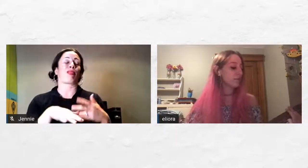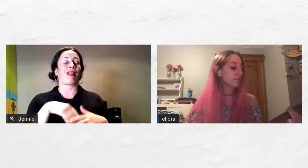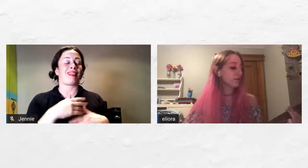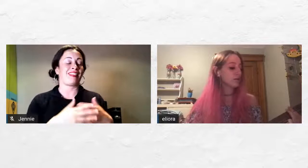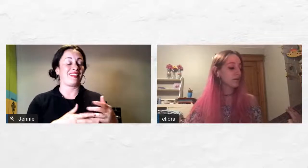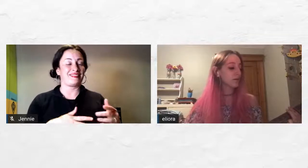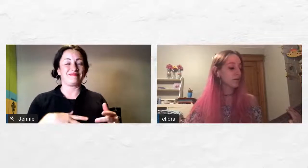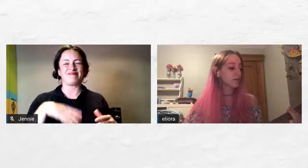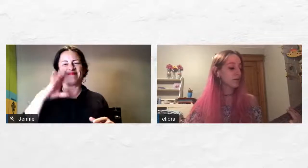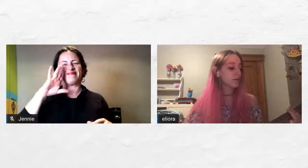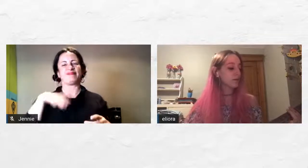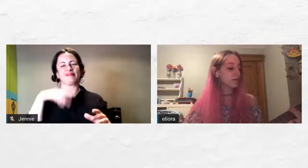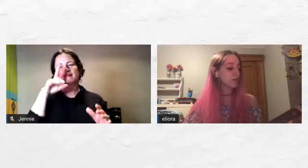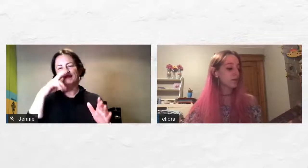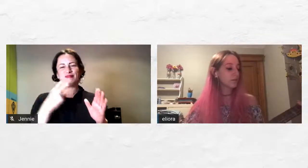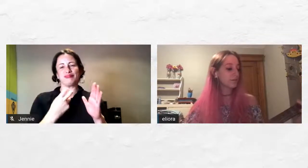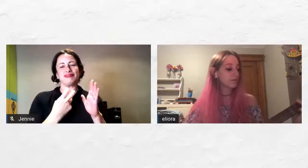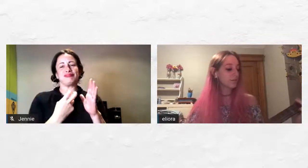deep.